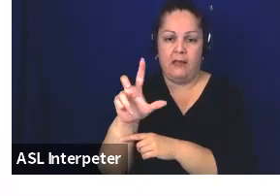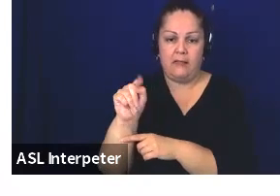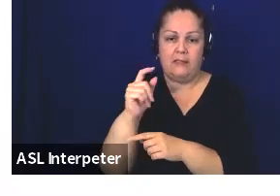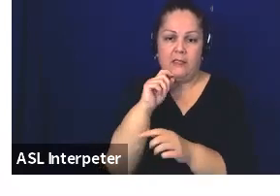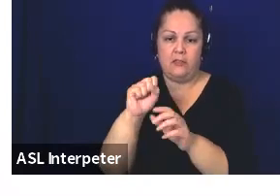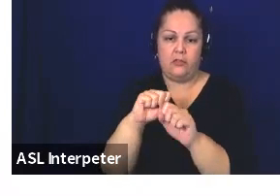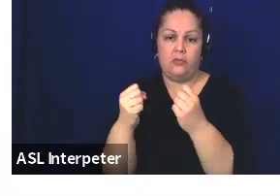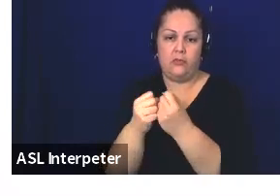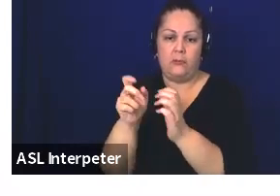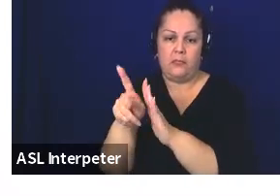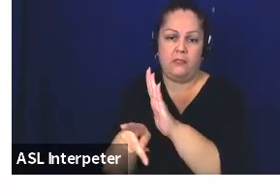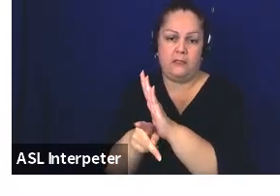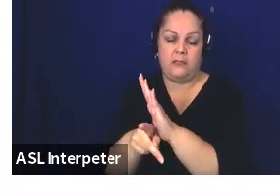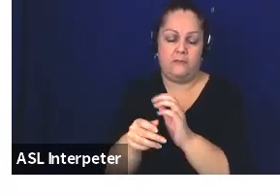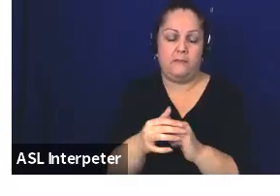Policy.